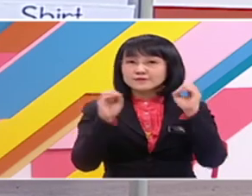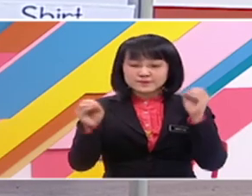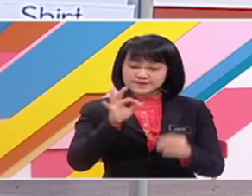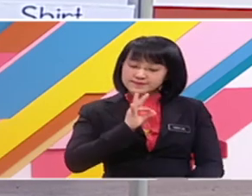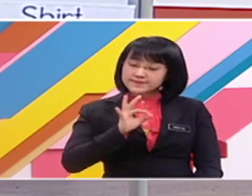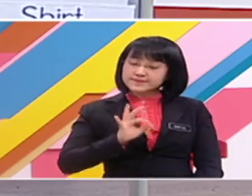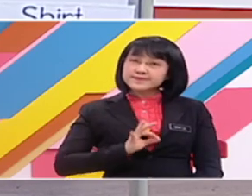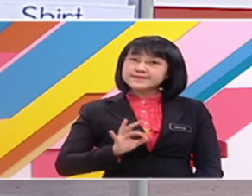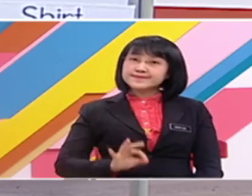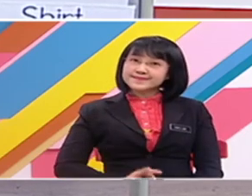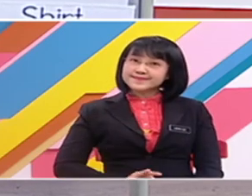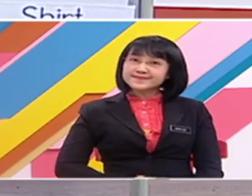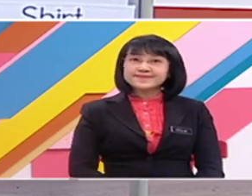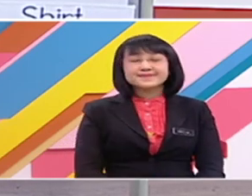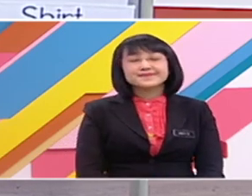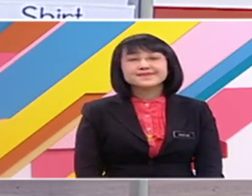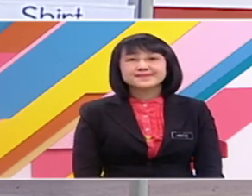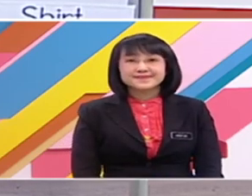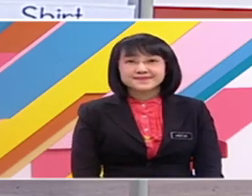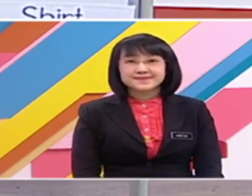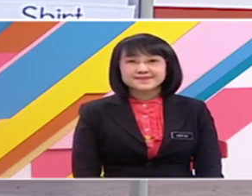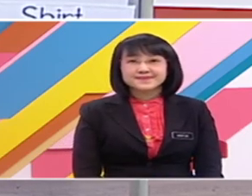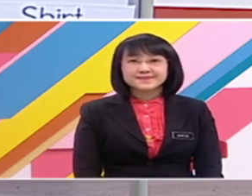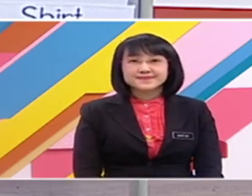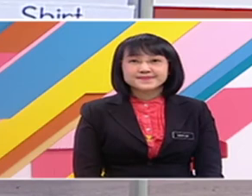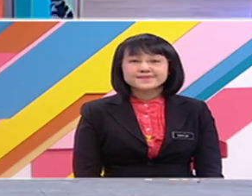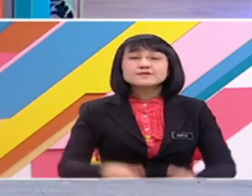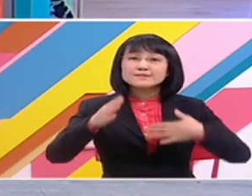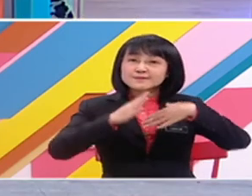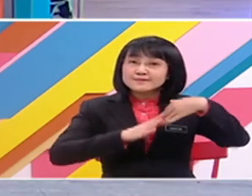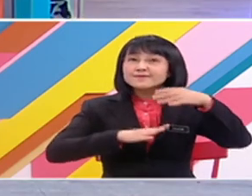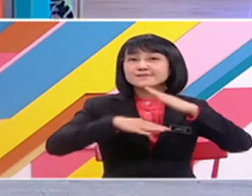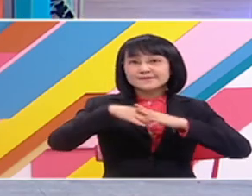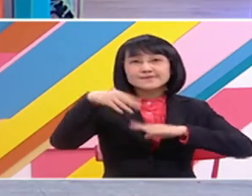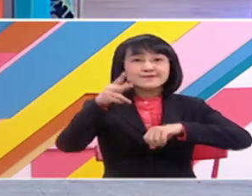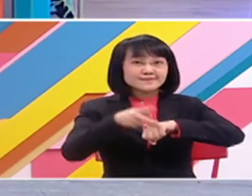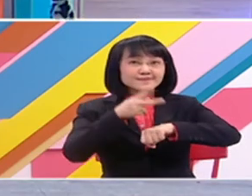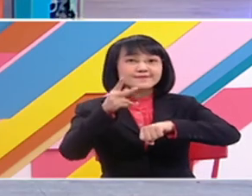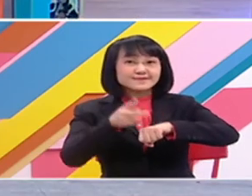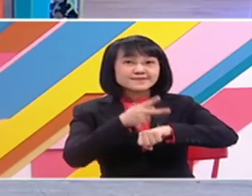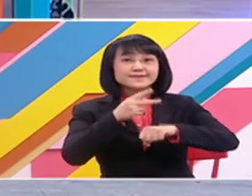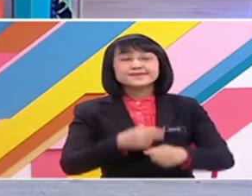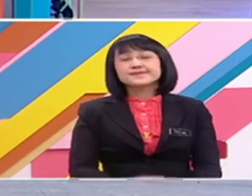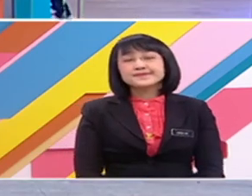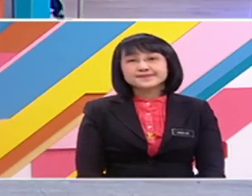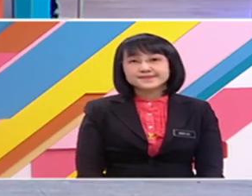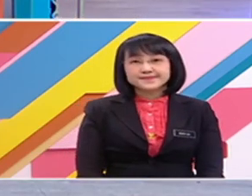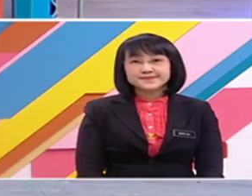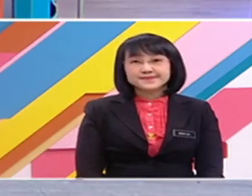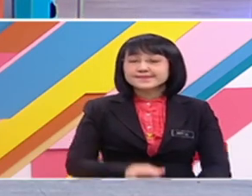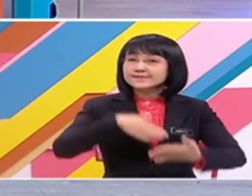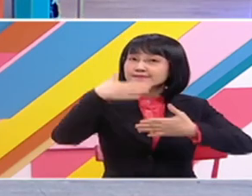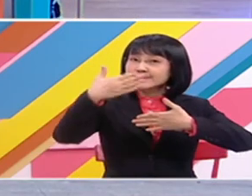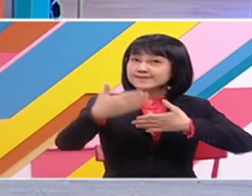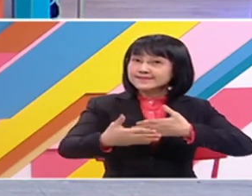Okay. The plain one. Okay, the plain. The comfortable one, teacher. Yes, the comfortable one. Okay. Okay. Okay, the next